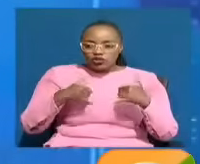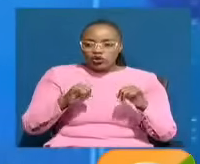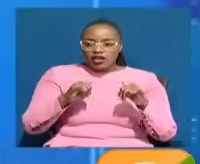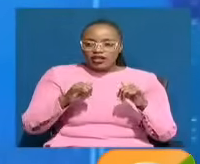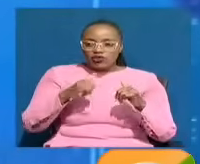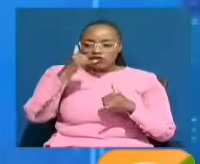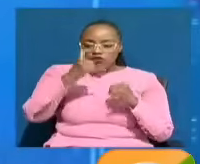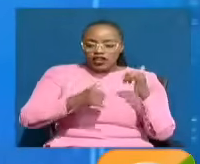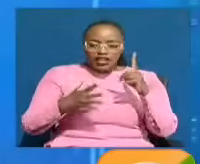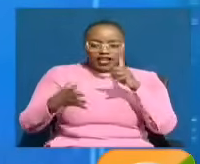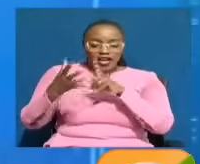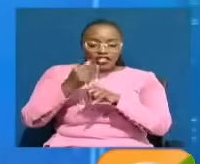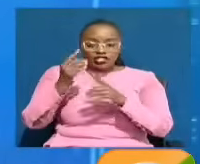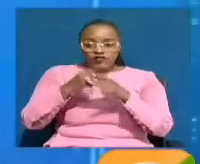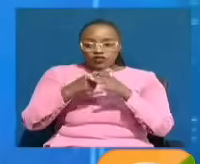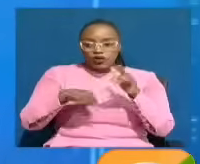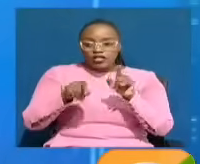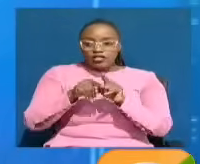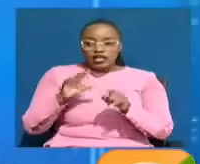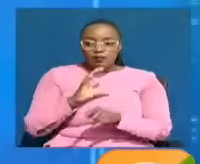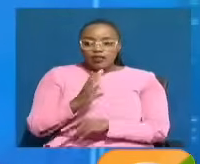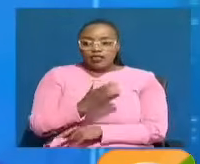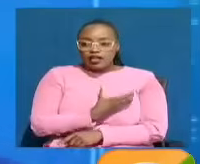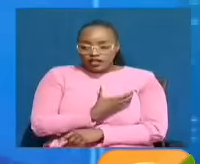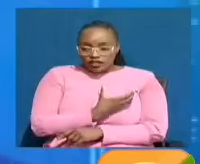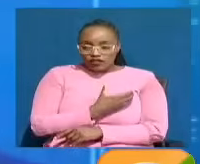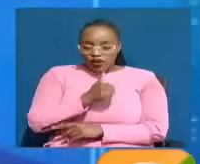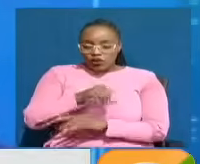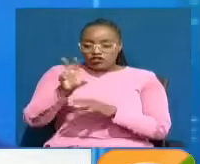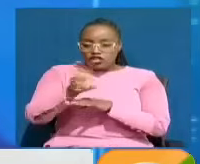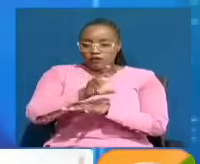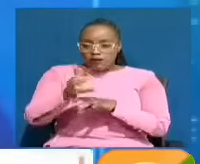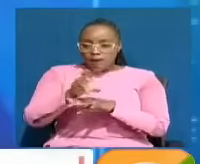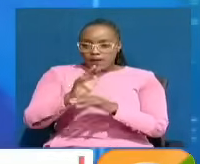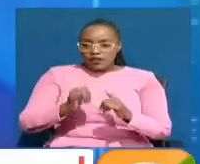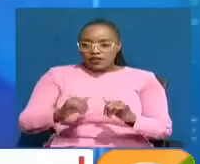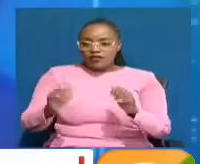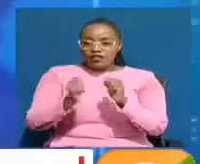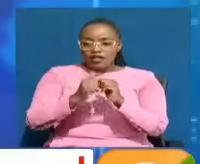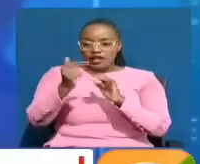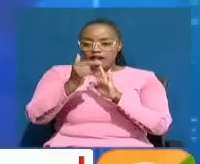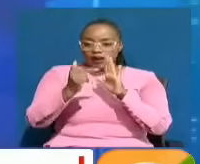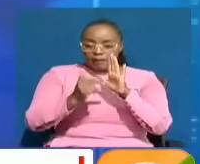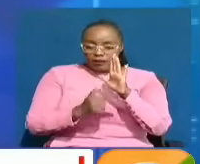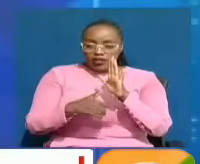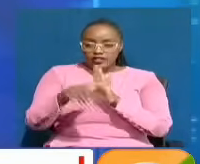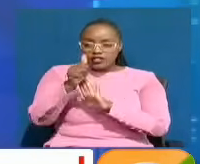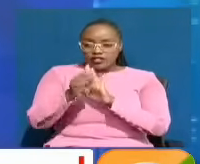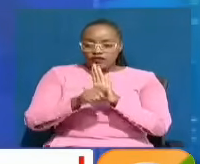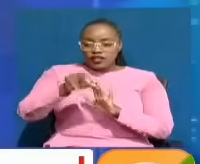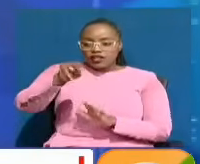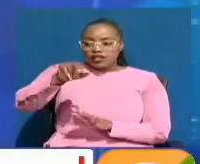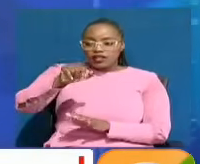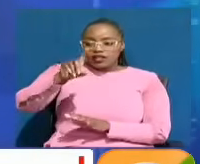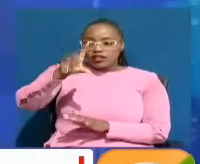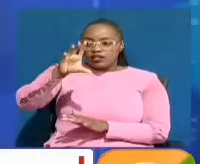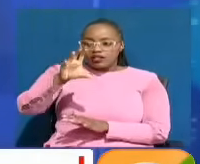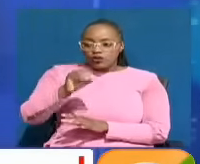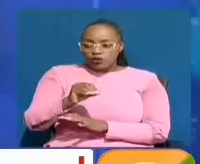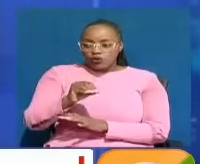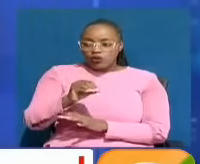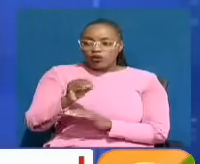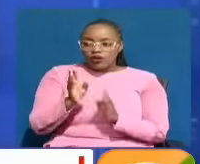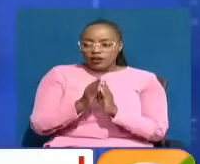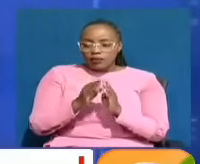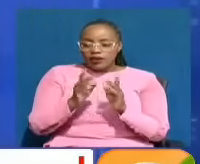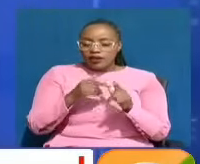finally to achieve as a committee overseeing the implementation of the 10-point agenda and the NADCO report? And as you've rightly said,